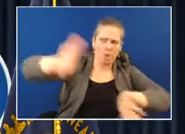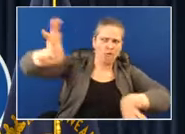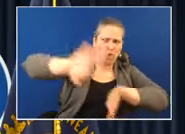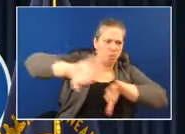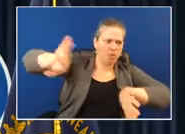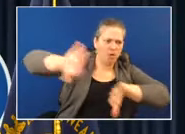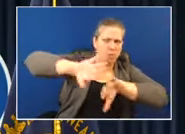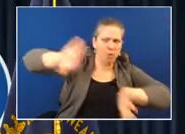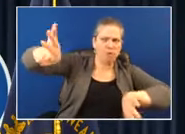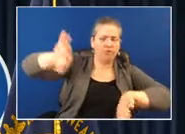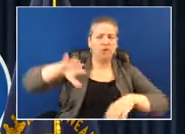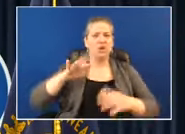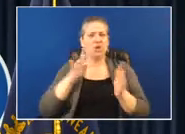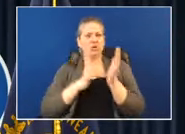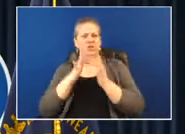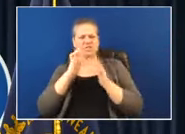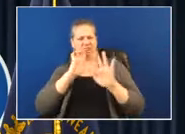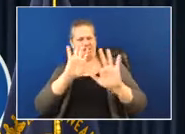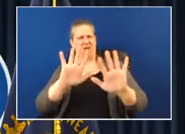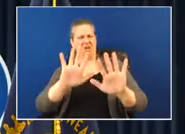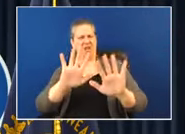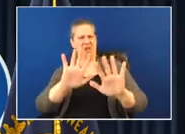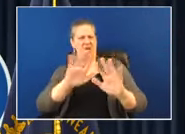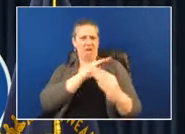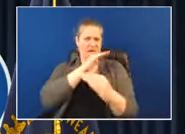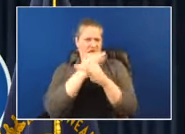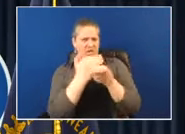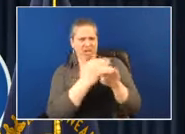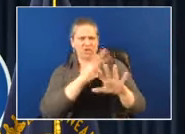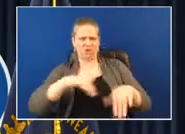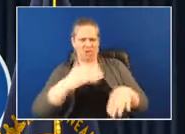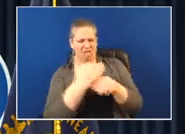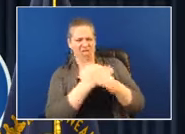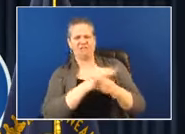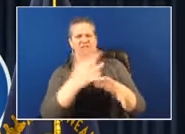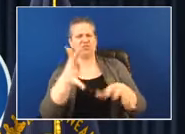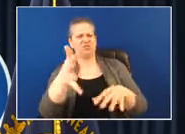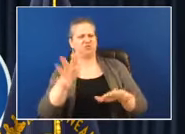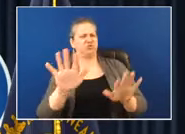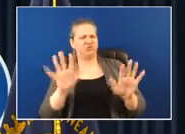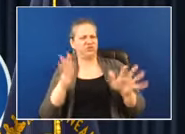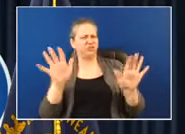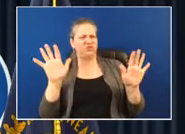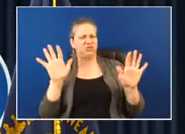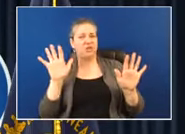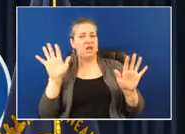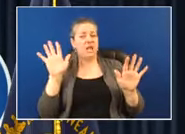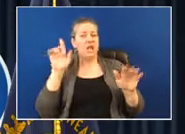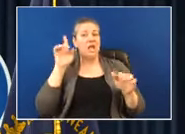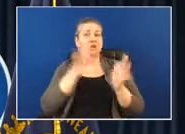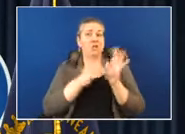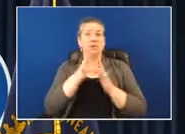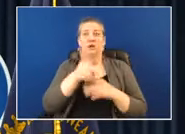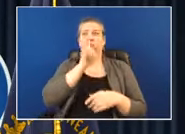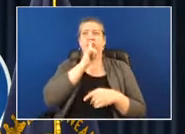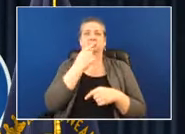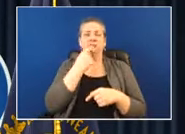come to me and do not hinder them." He didn't read in any exceptions. None.